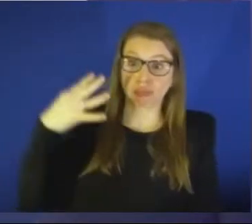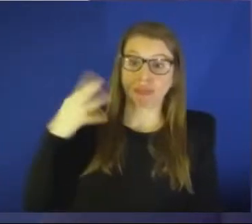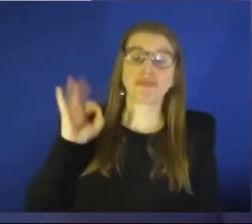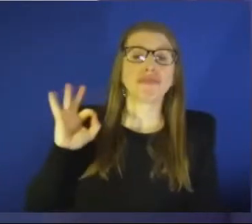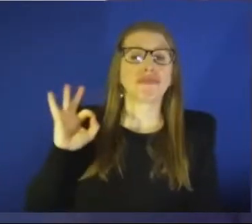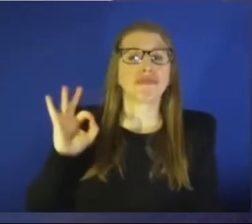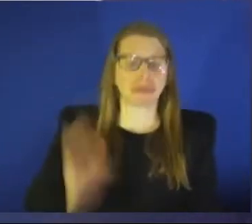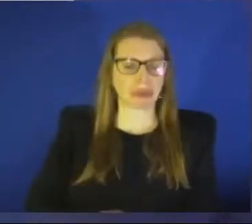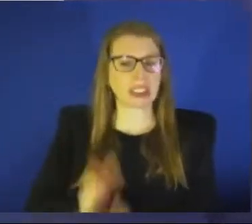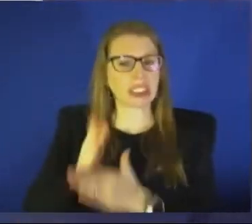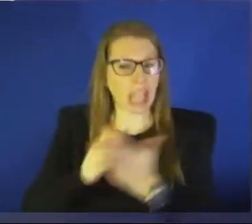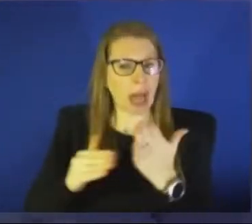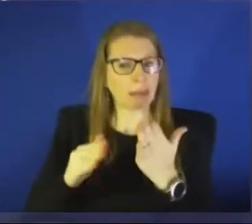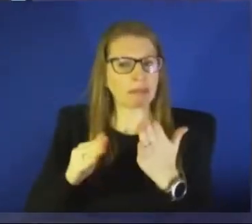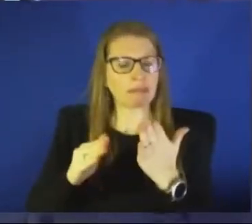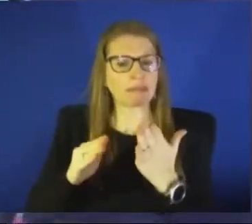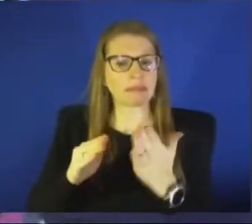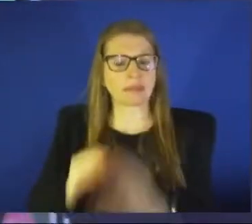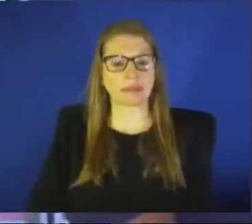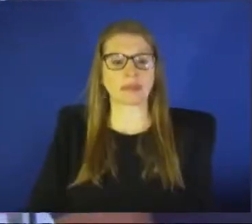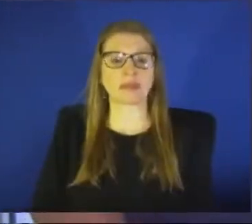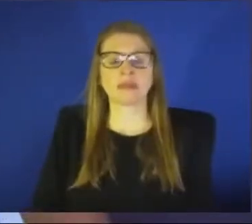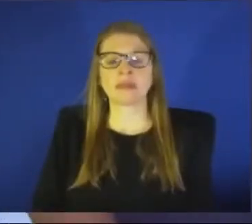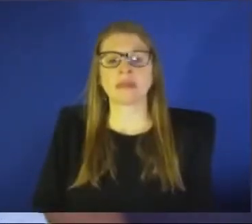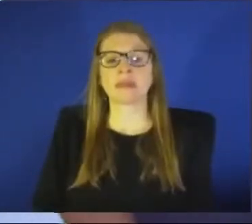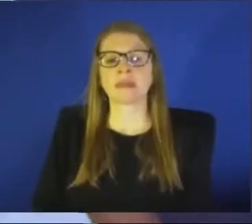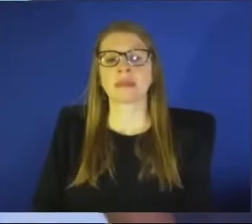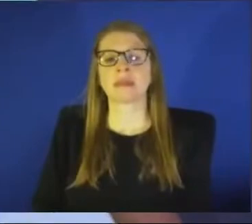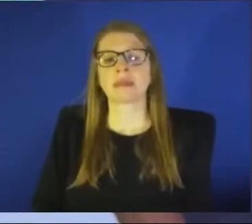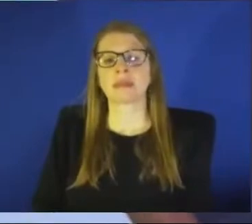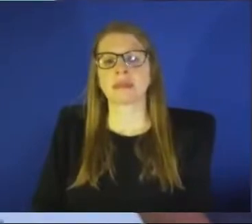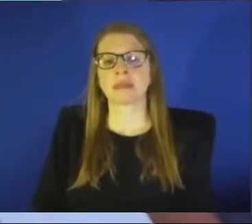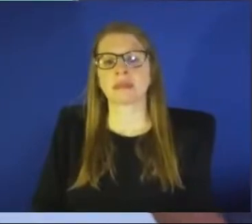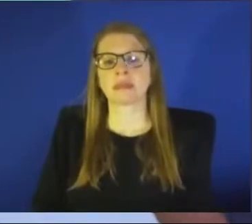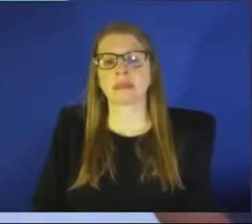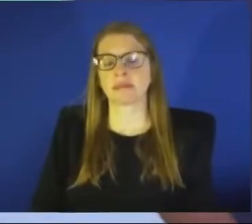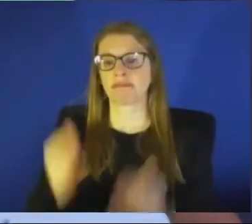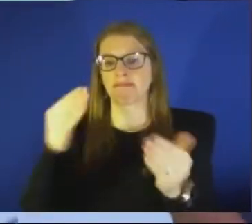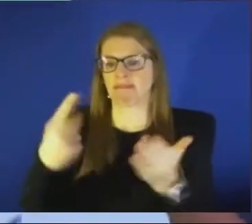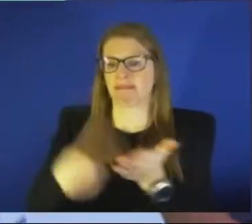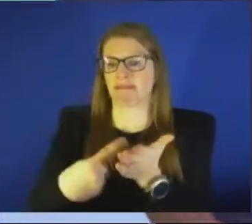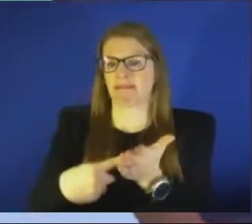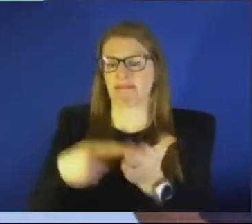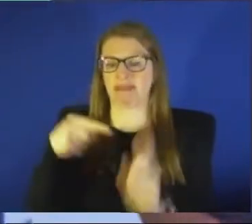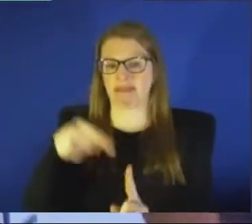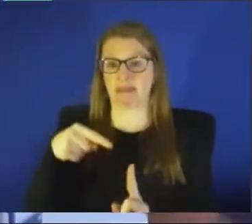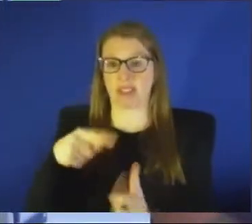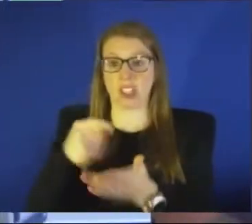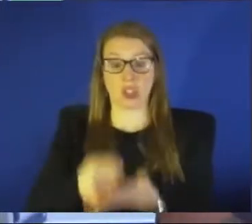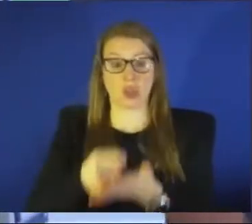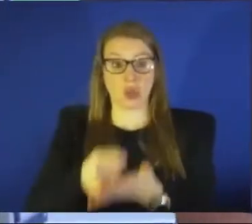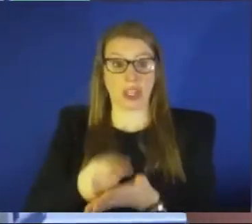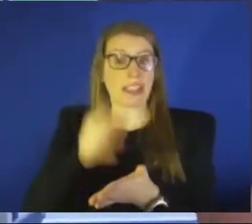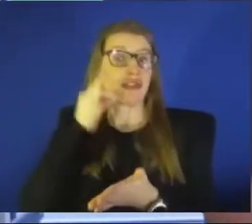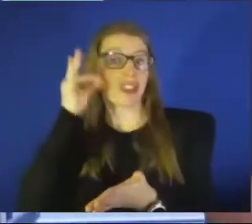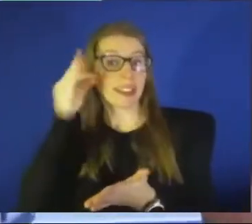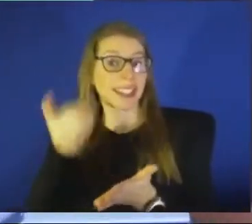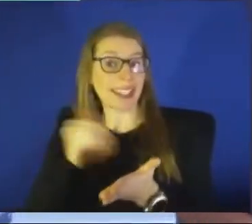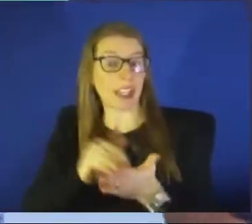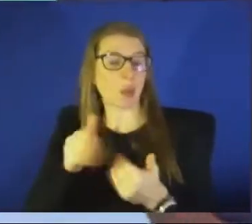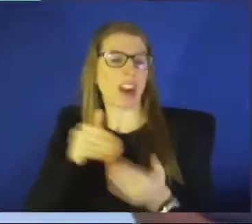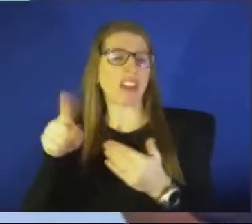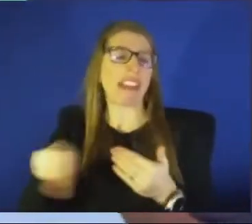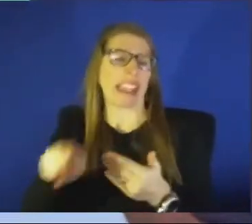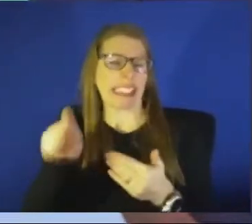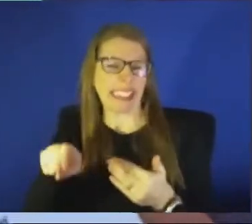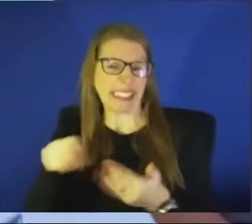helpful. Yeah, doing it in a healthy manner. So let's talk about it, because I know you treat the Chiefs again when they need to be treated. But